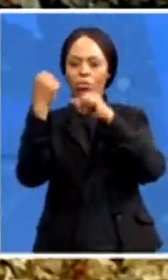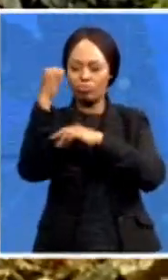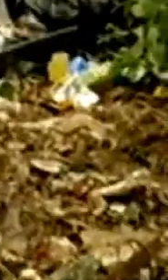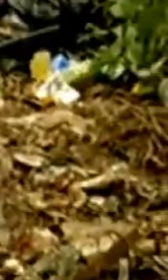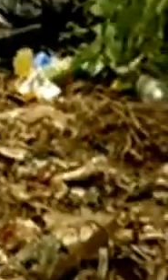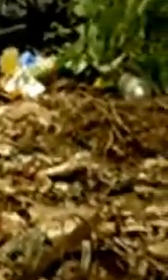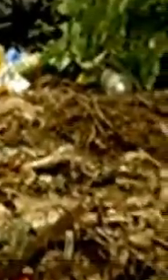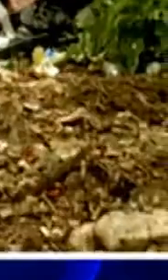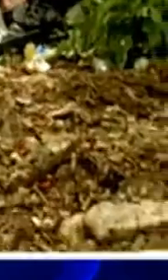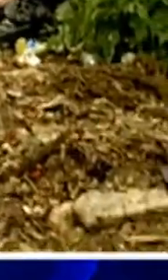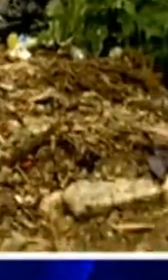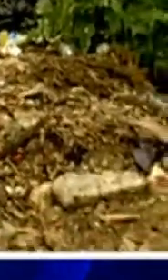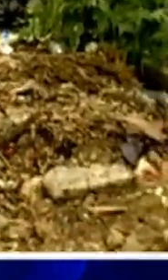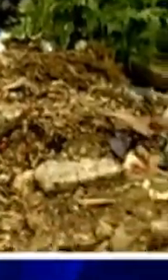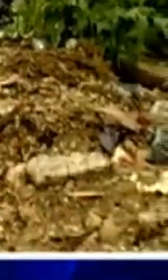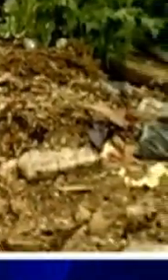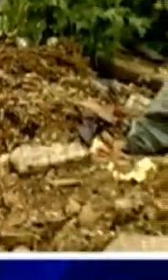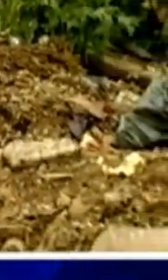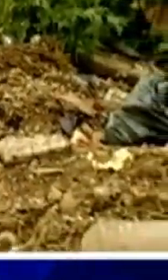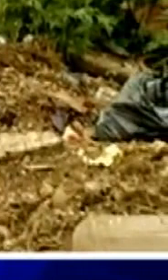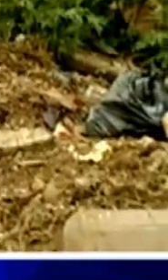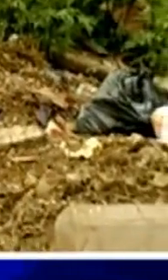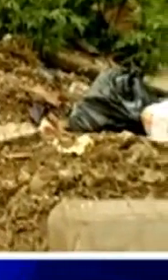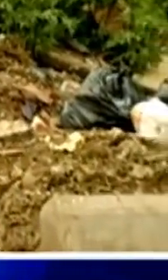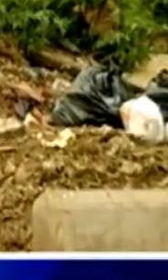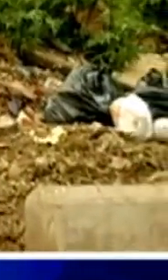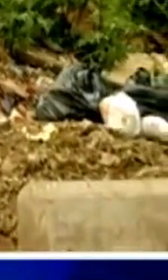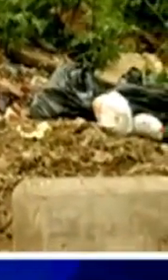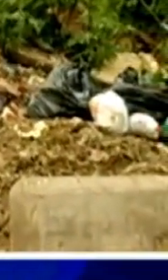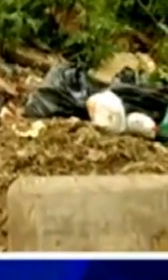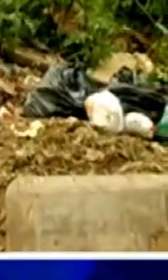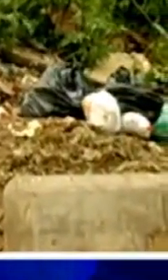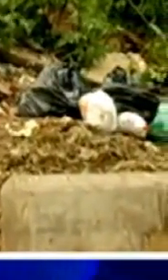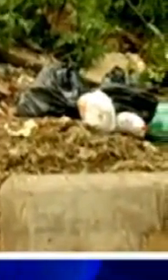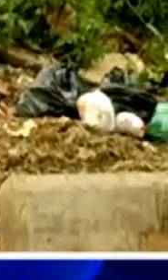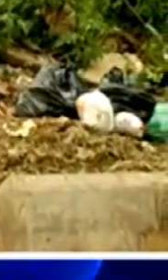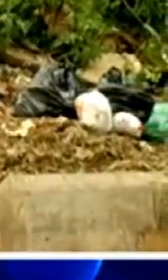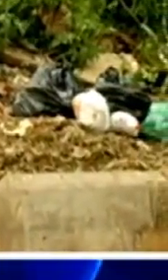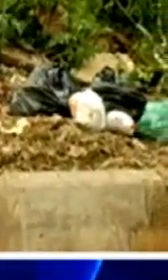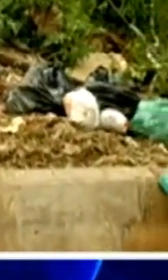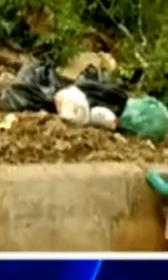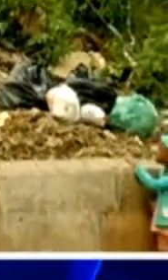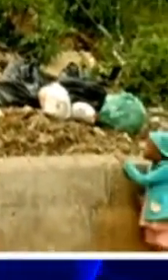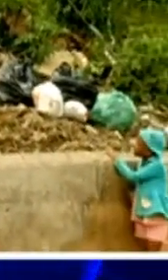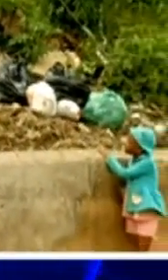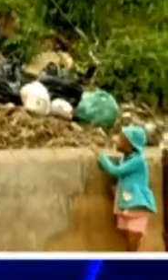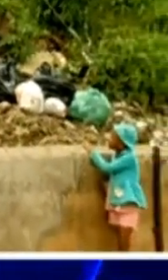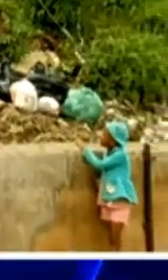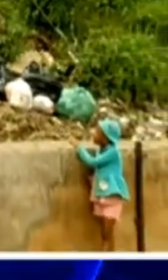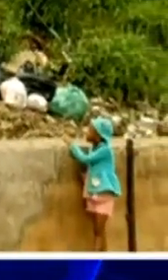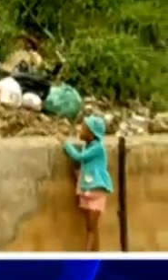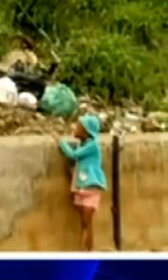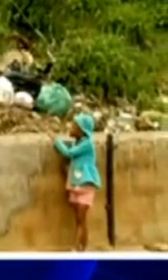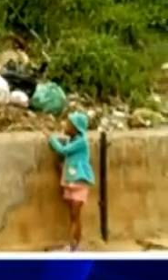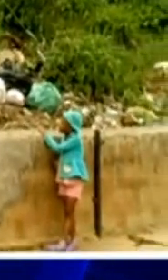Given that this has happened now, Bongani, is door-to-door campaigns, are door-to-door campaigns still continuing, or